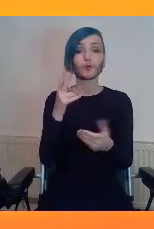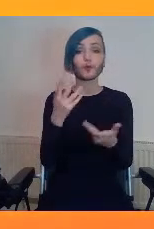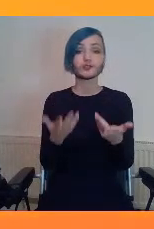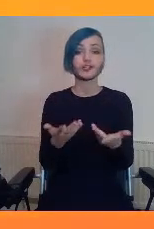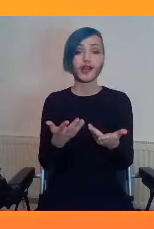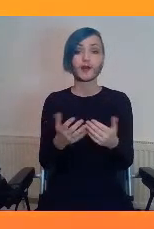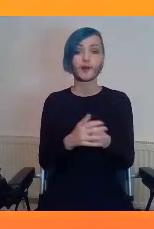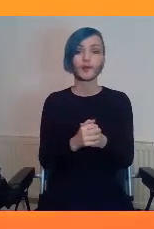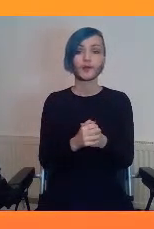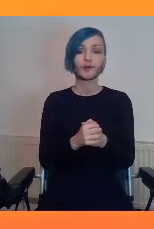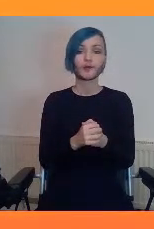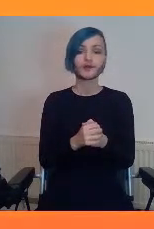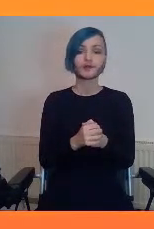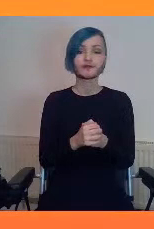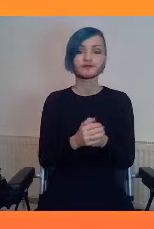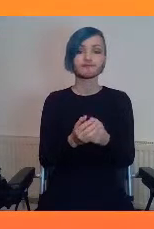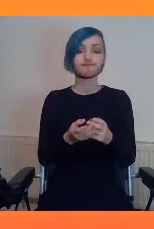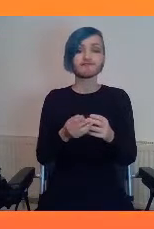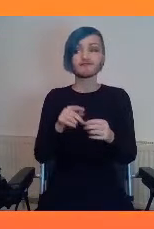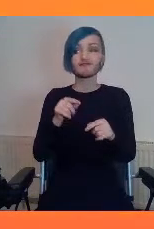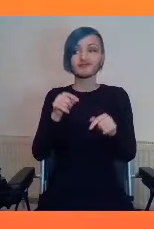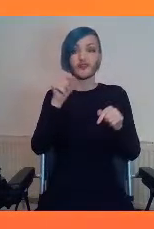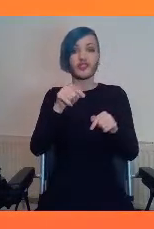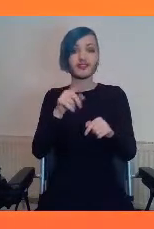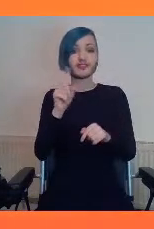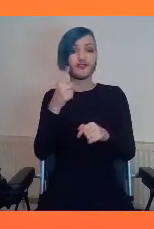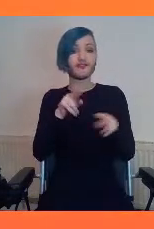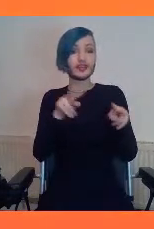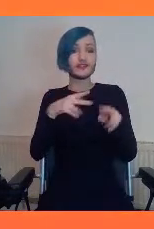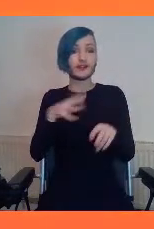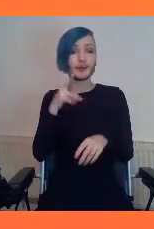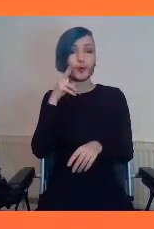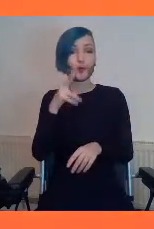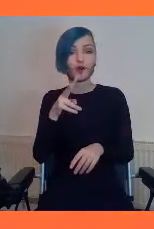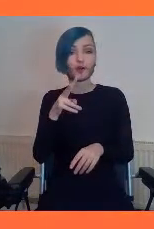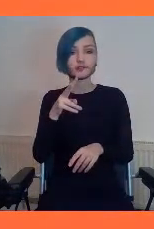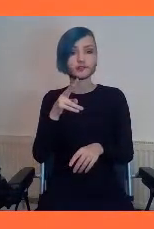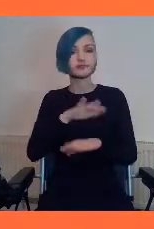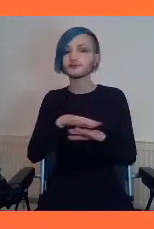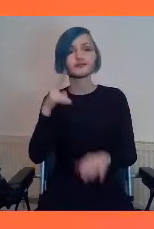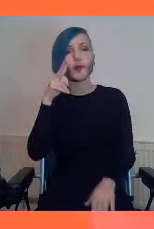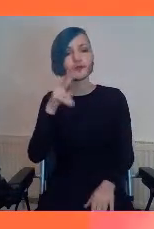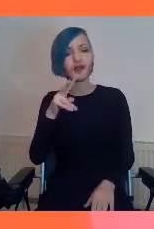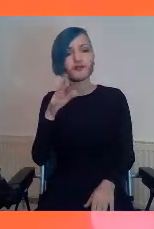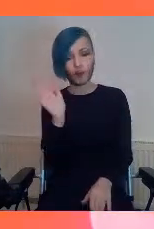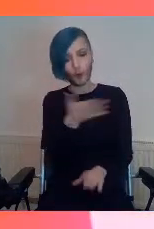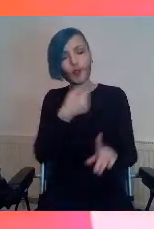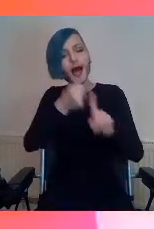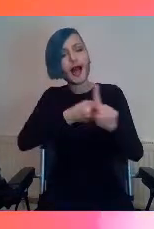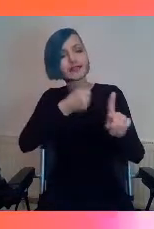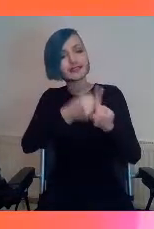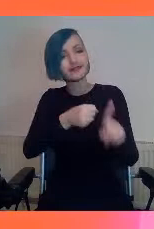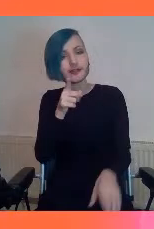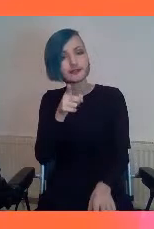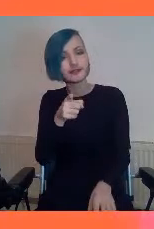are not, if this is your first thing that you've watched, you are no longer an observer. You're all activists, and we're all going to be